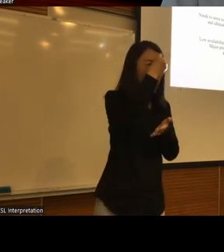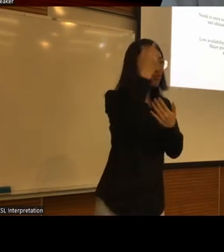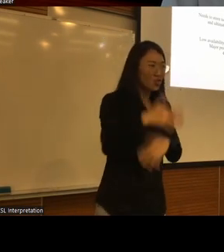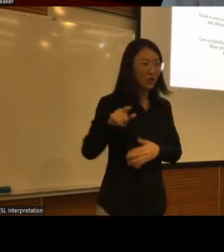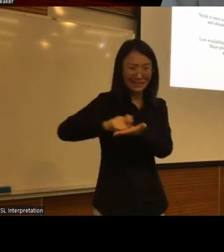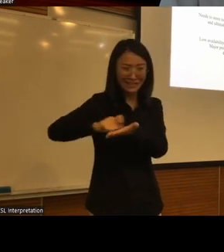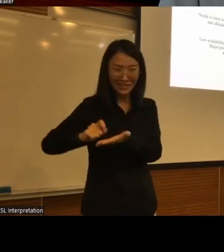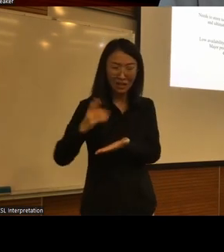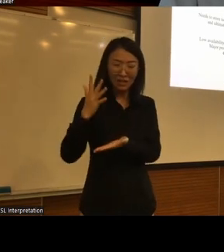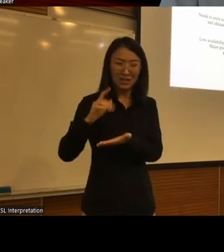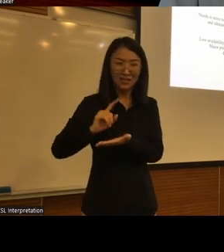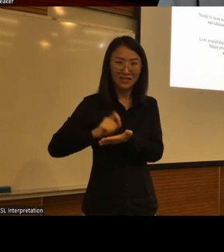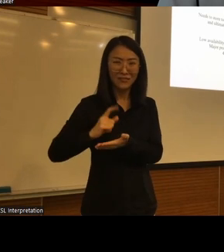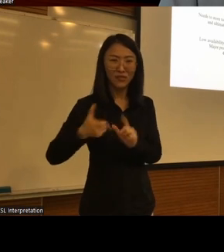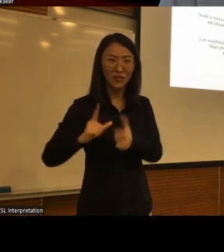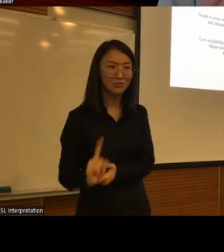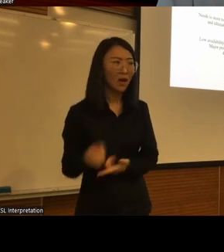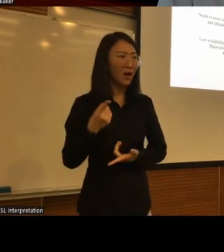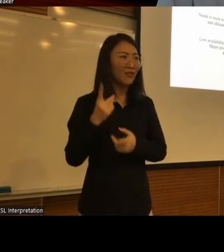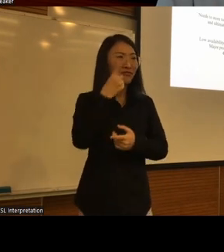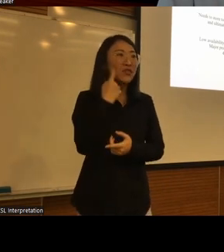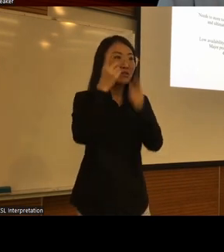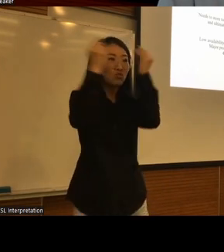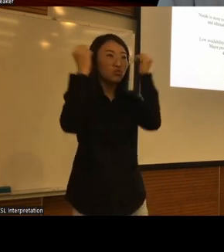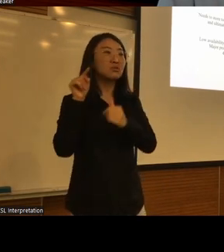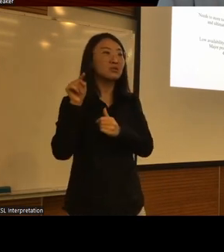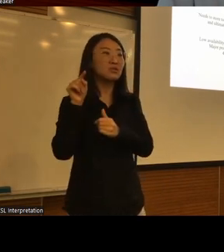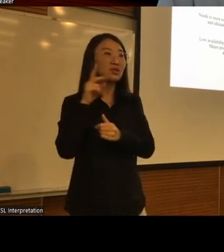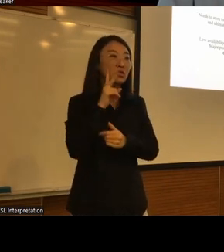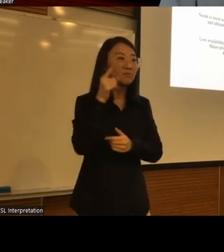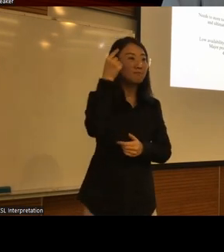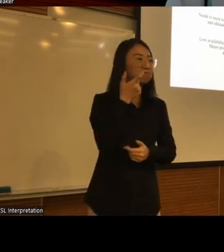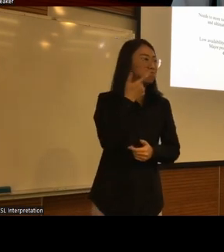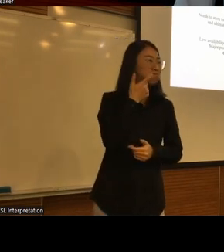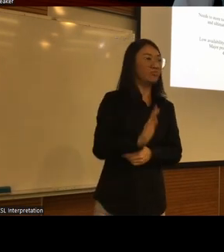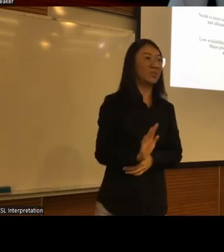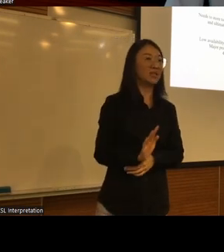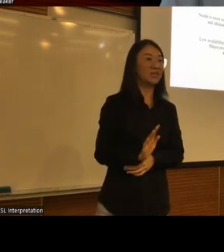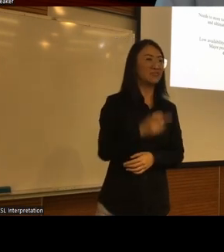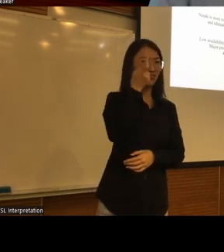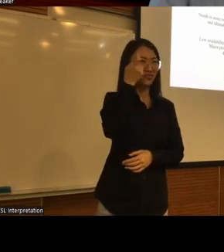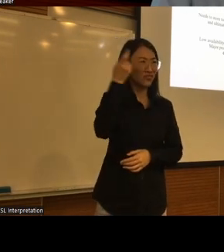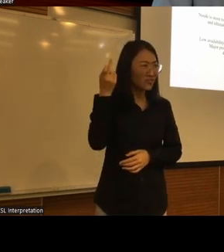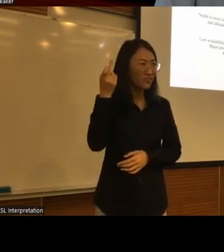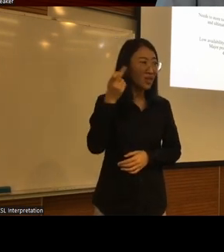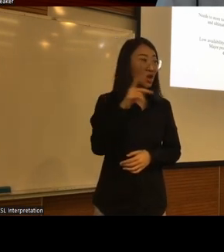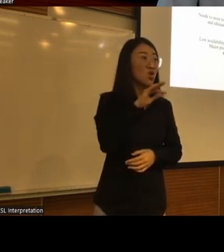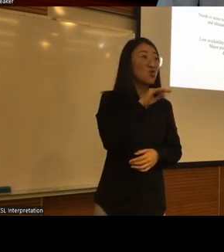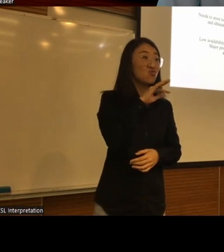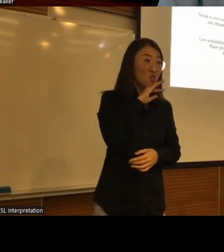immediately? That's what I mean. This is low availability. Now, if there is low